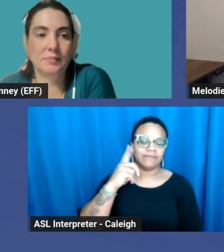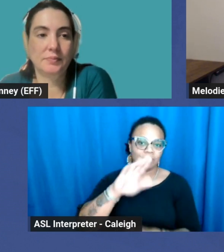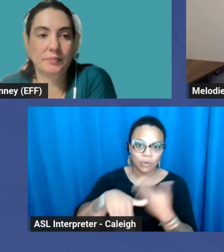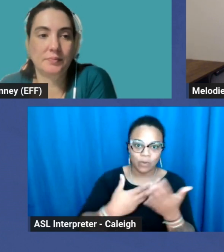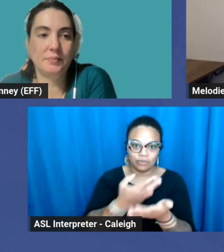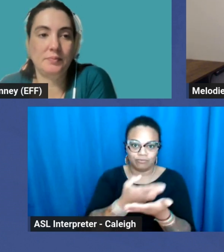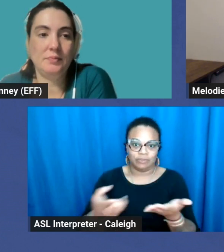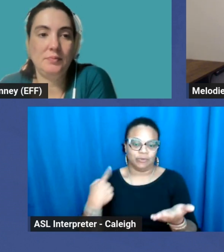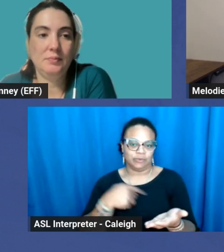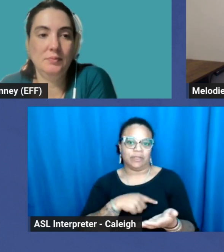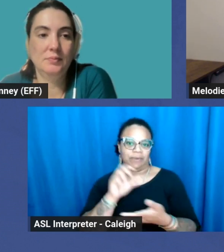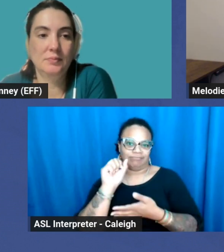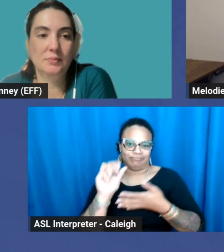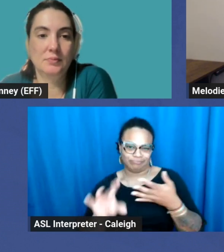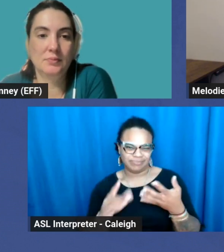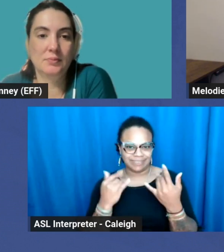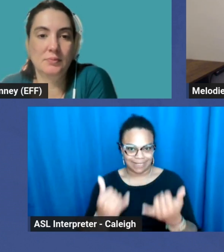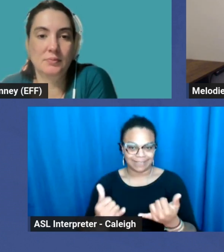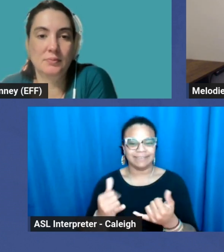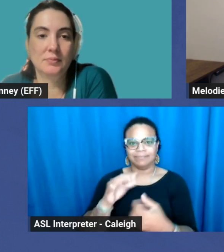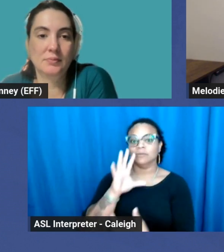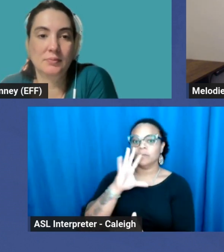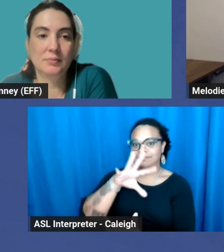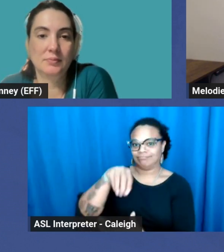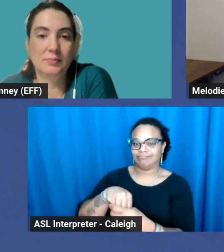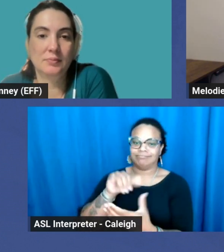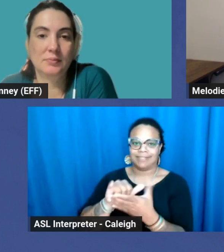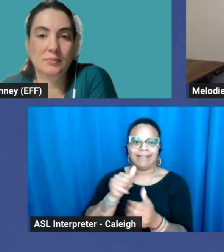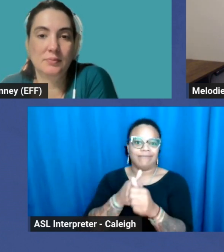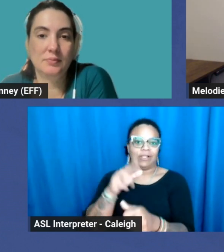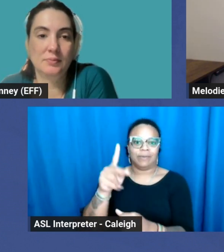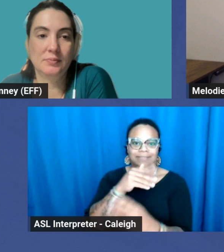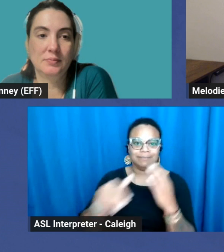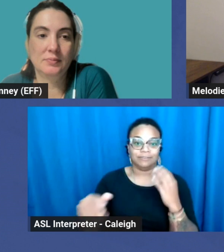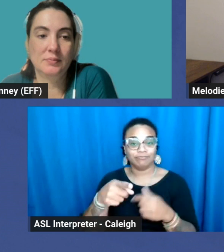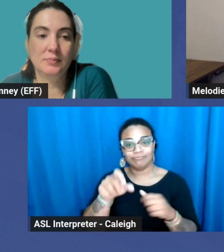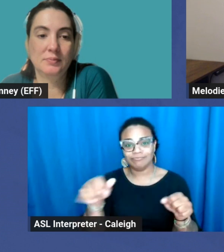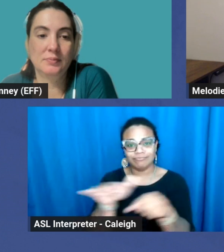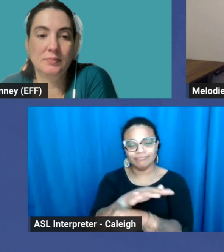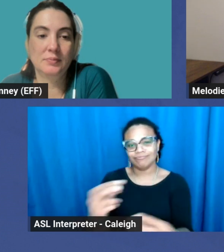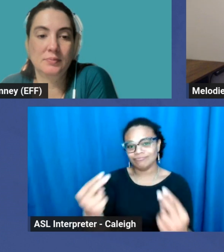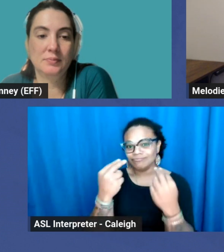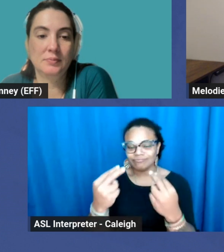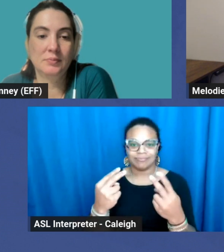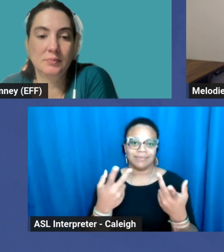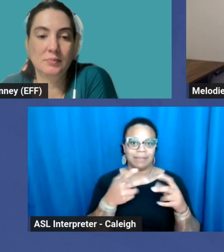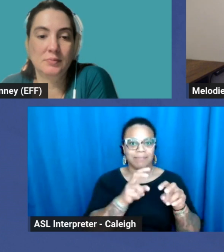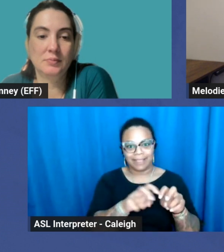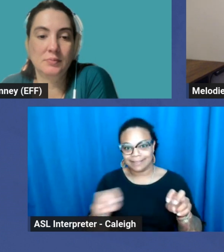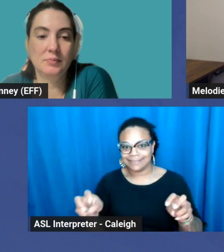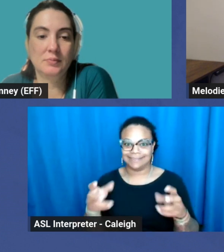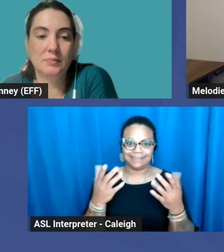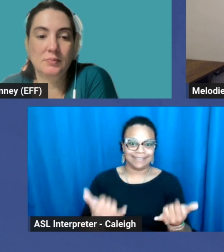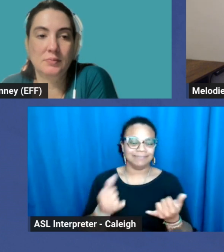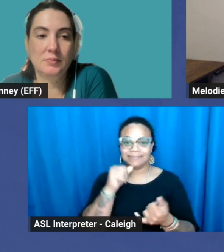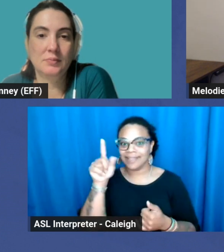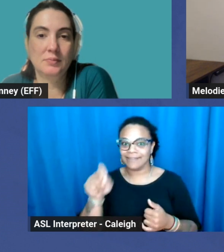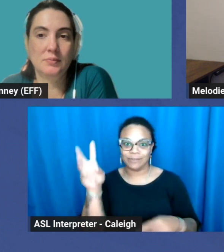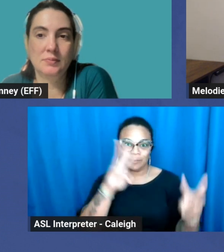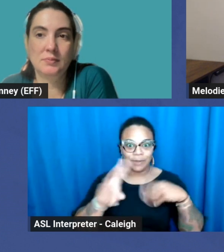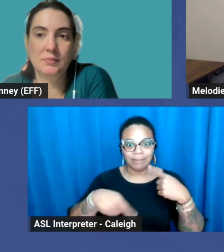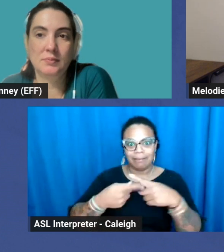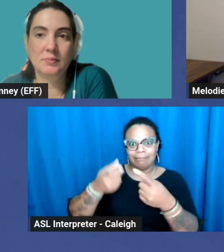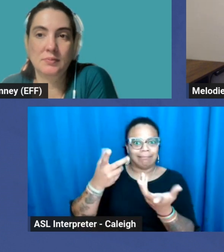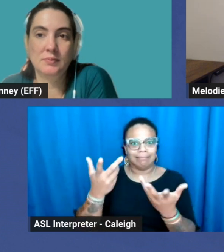mentioned today in that follow up email. So you can give your full attention to our panelists today. You don't have to worry about